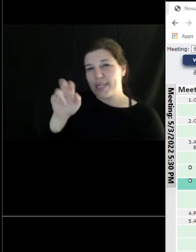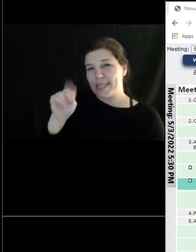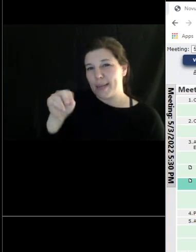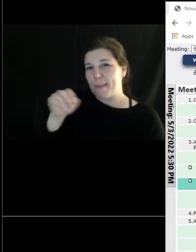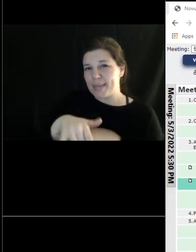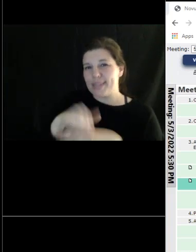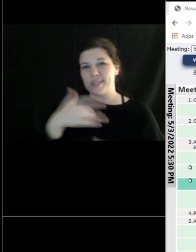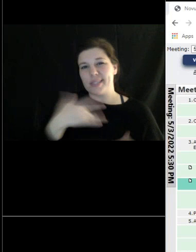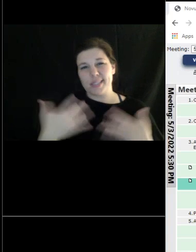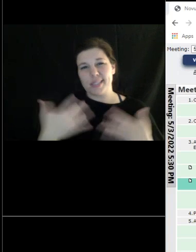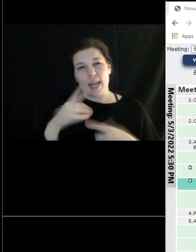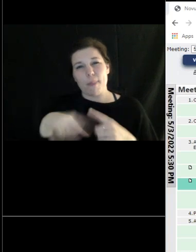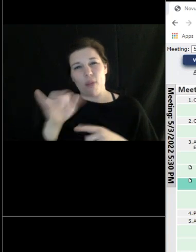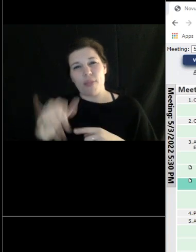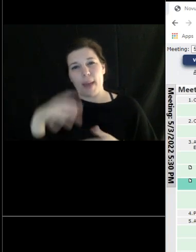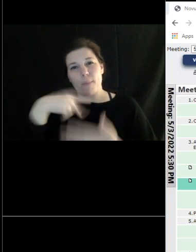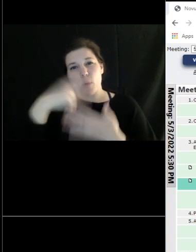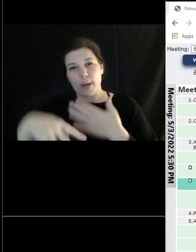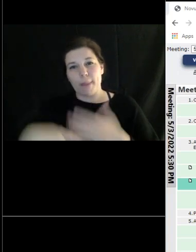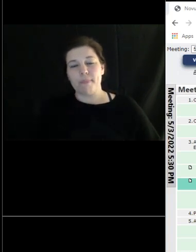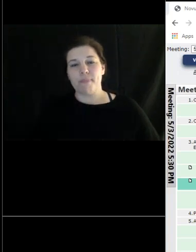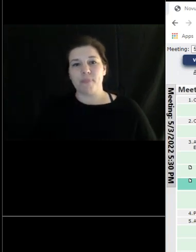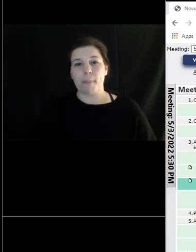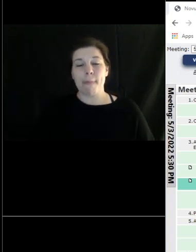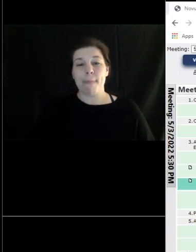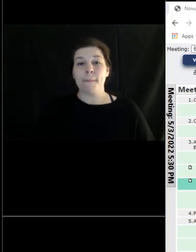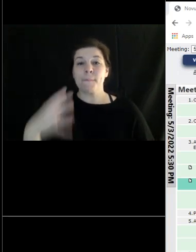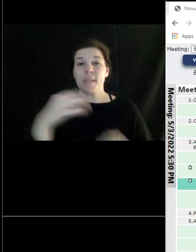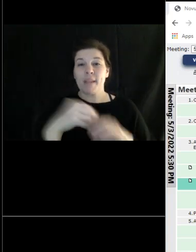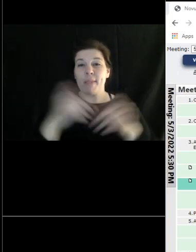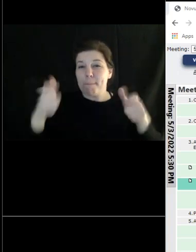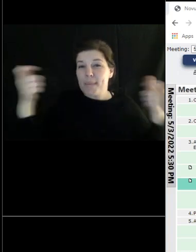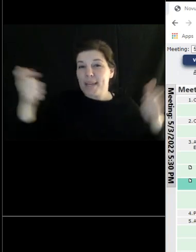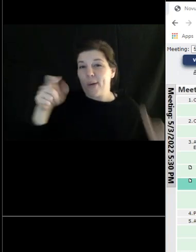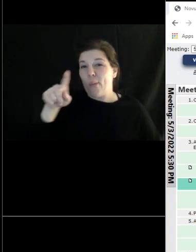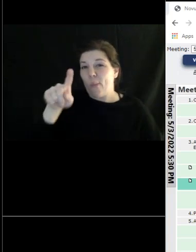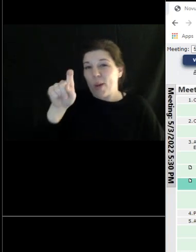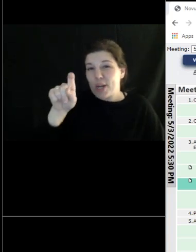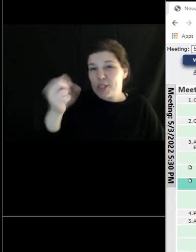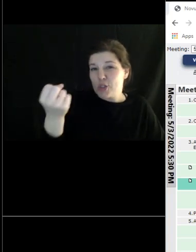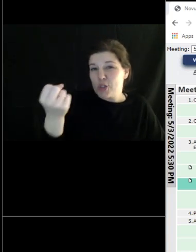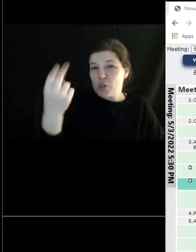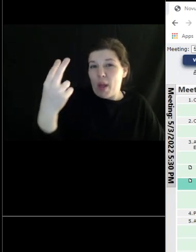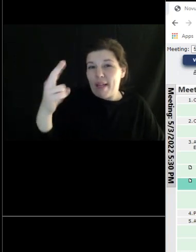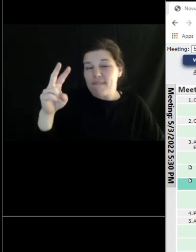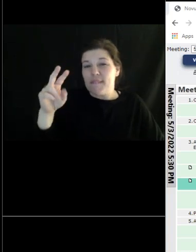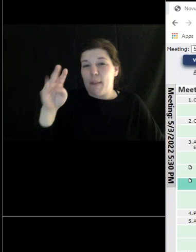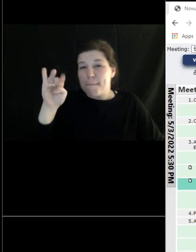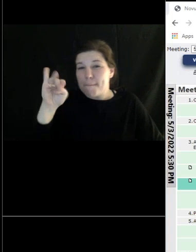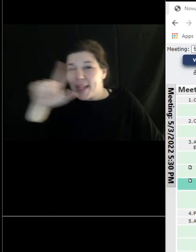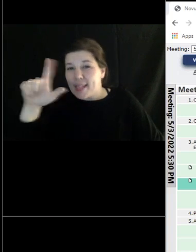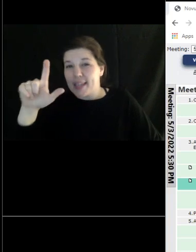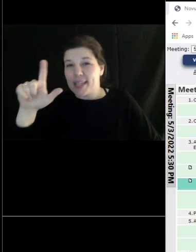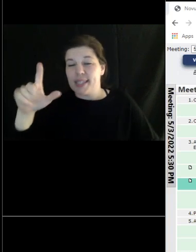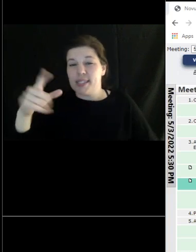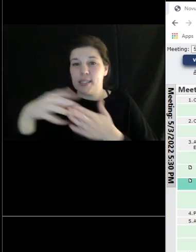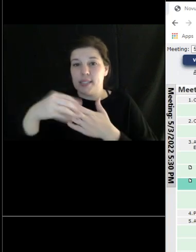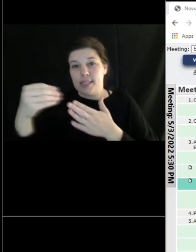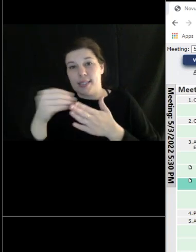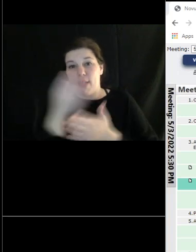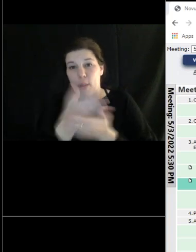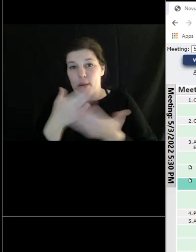program. In that giant $112 billion budget, this is a spot for members to file their own